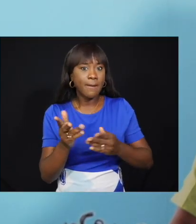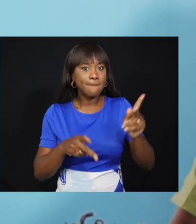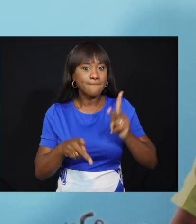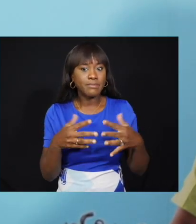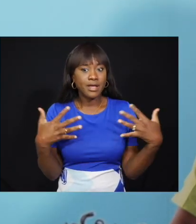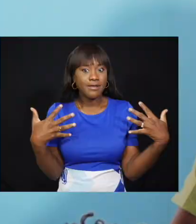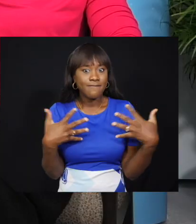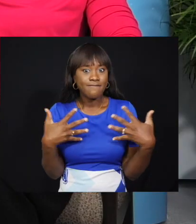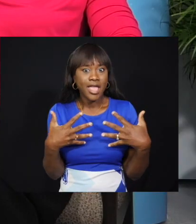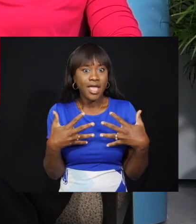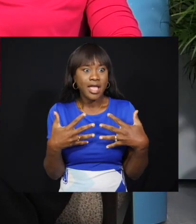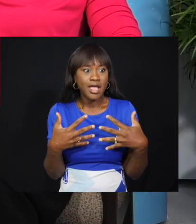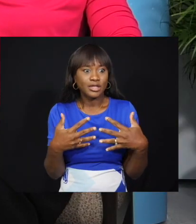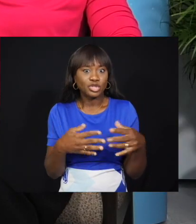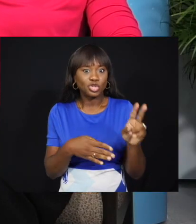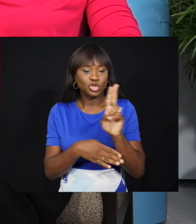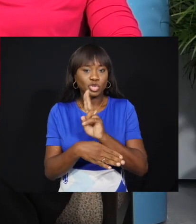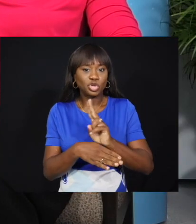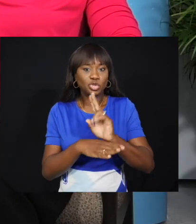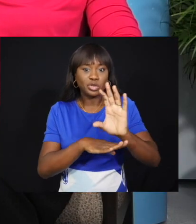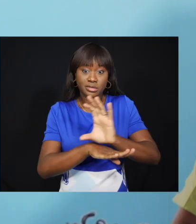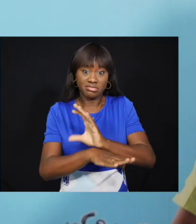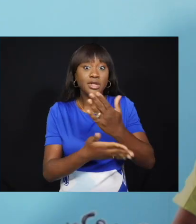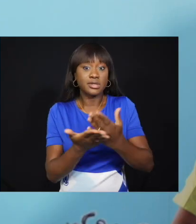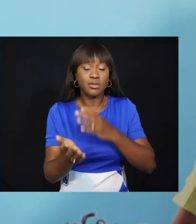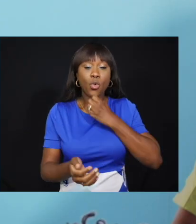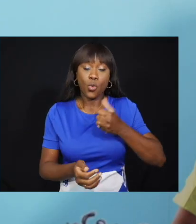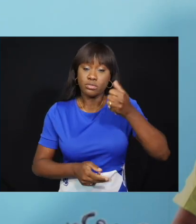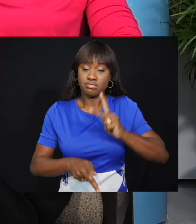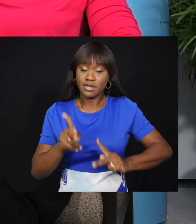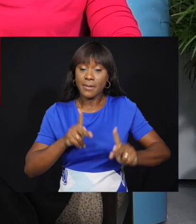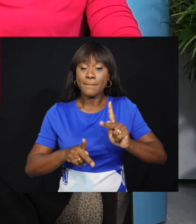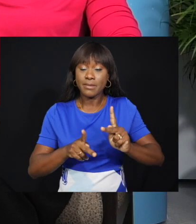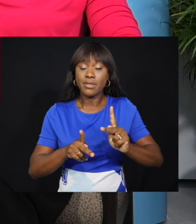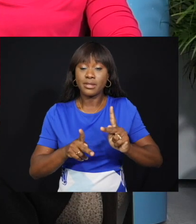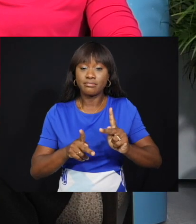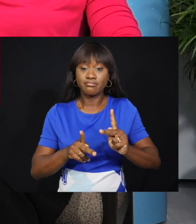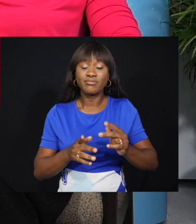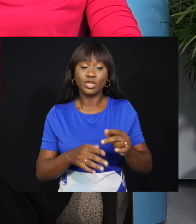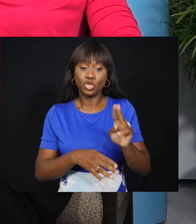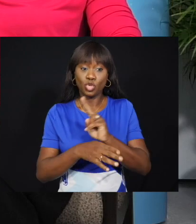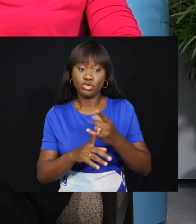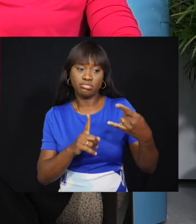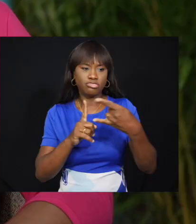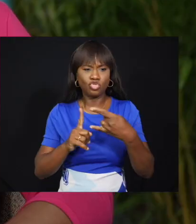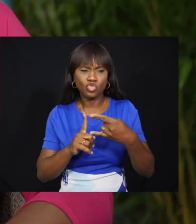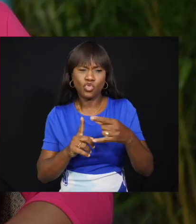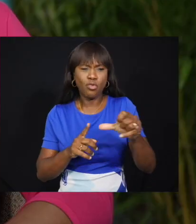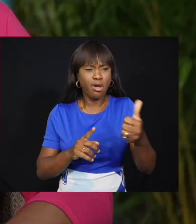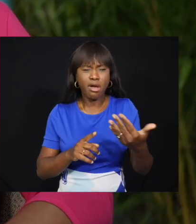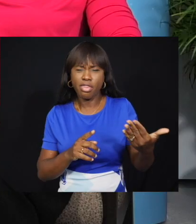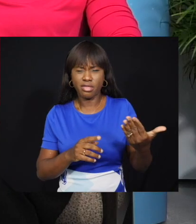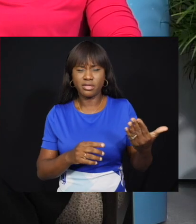fears, that initial hesitancy that some of our seniors may have faced whilst using and